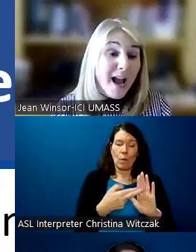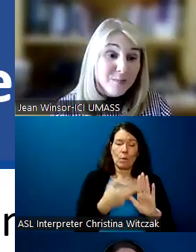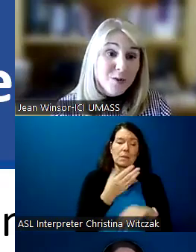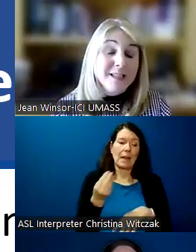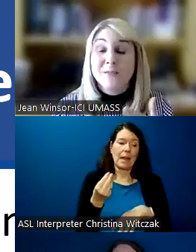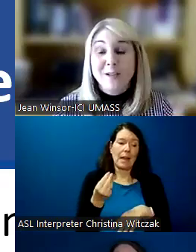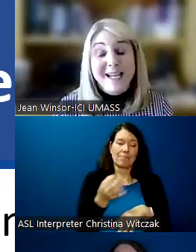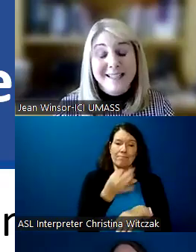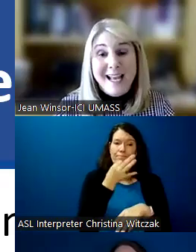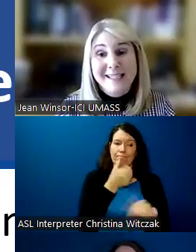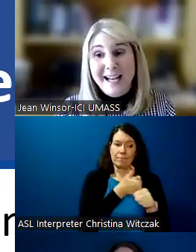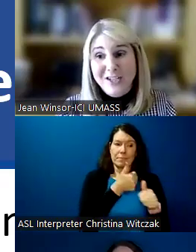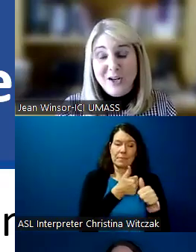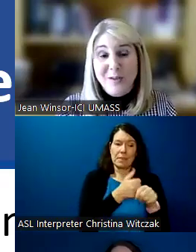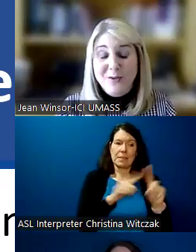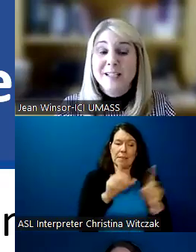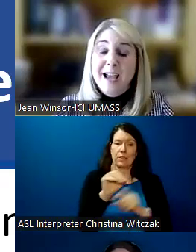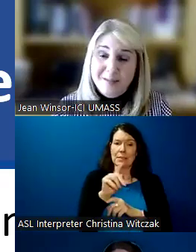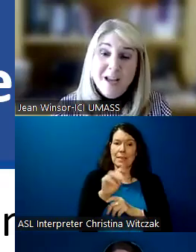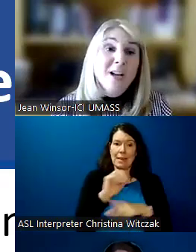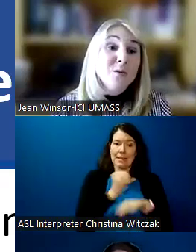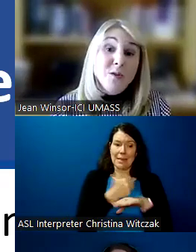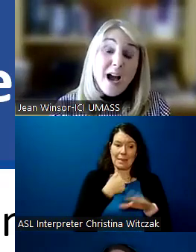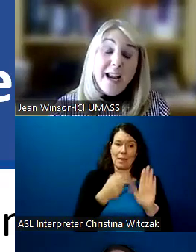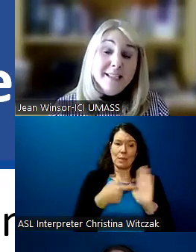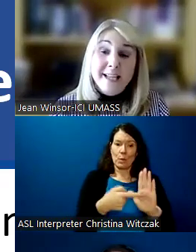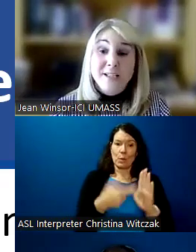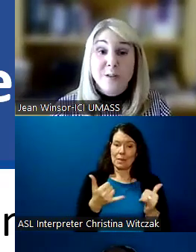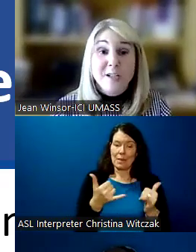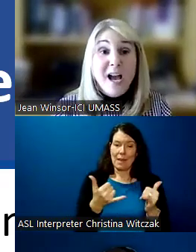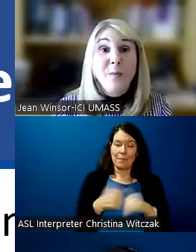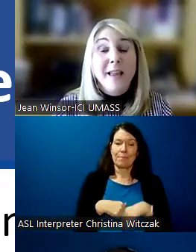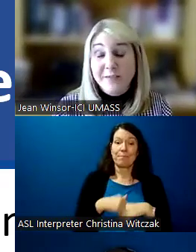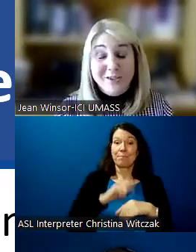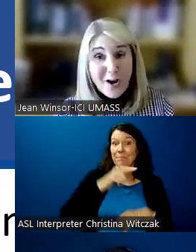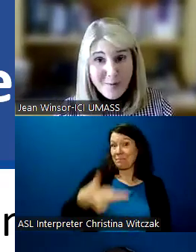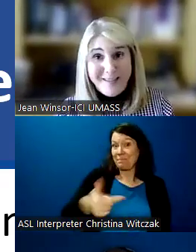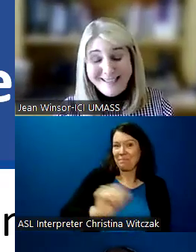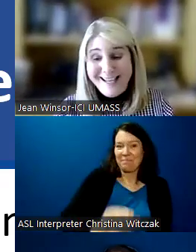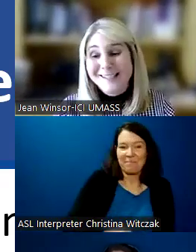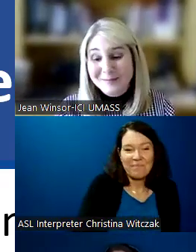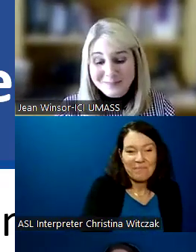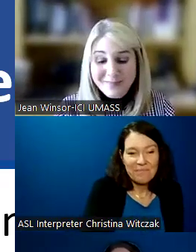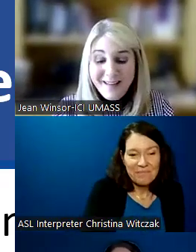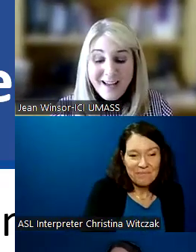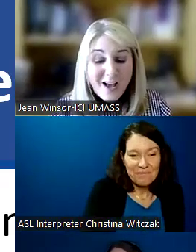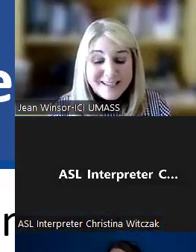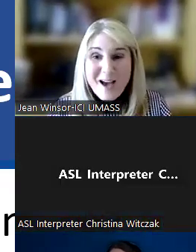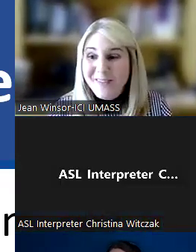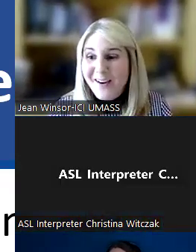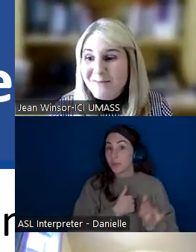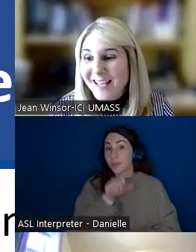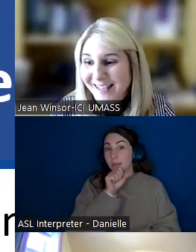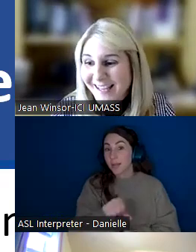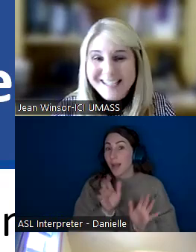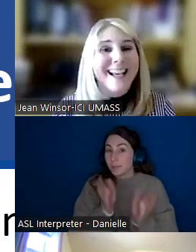are experts in different data sets that I shared with you today. So do not hesitate to reach out. We love to talk about these things. And I'll stop